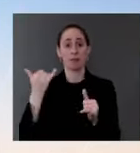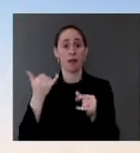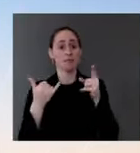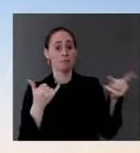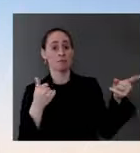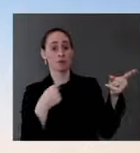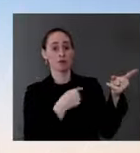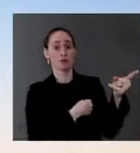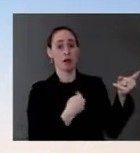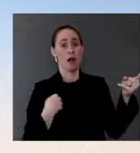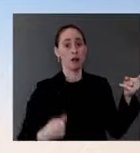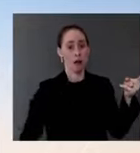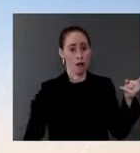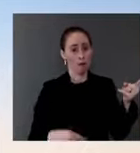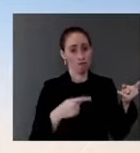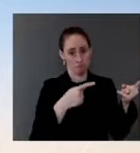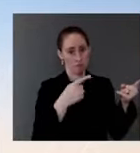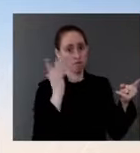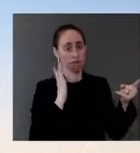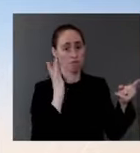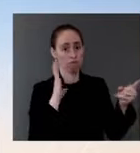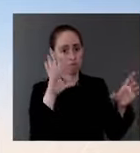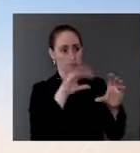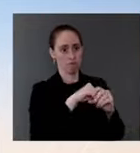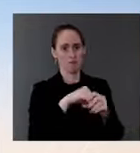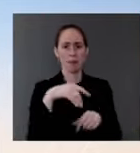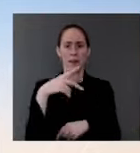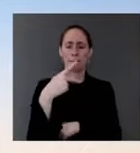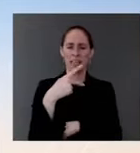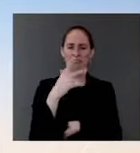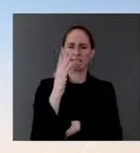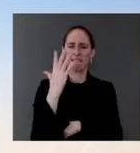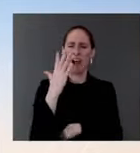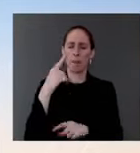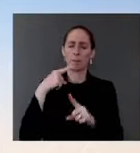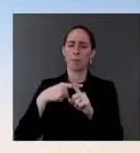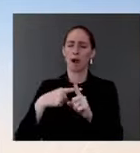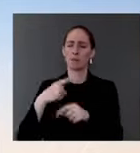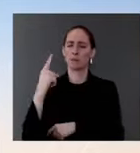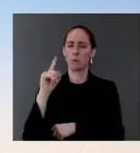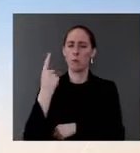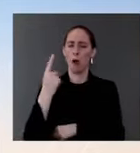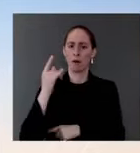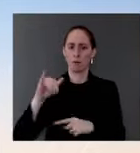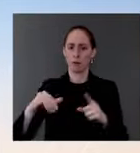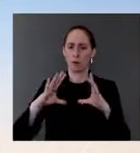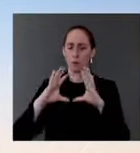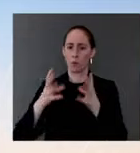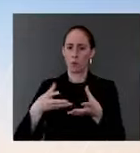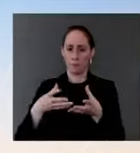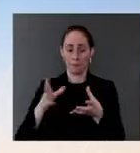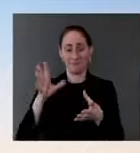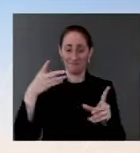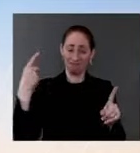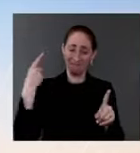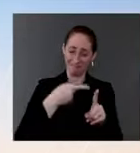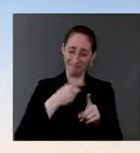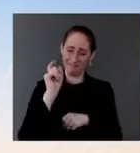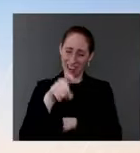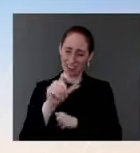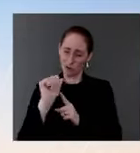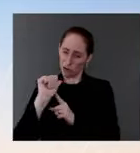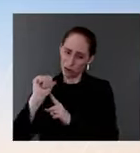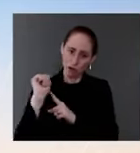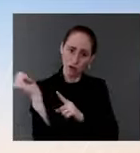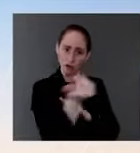be, and obviously there are certain restrictions and requirements everybody would have to implement in order for this to move forward. That's all part of the